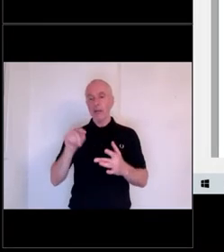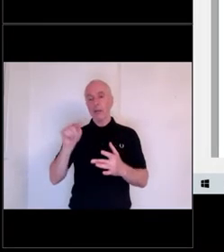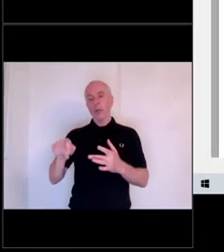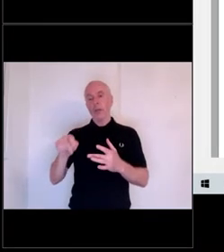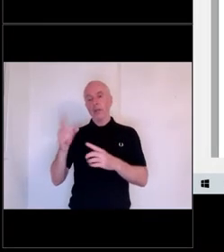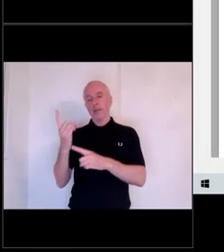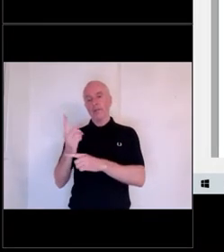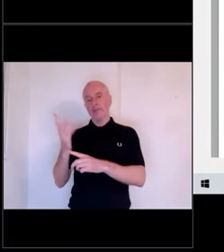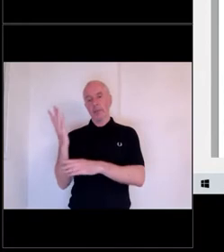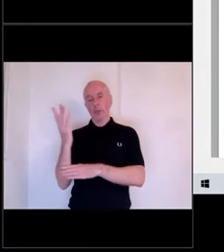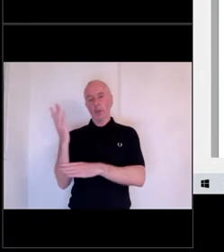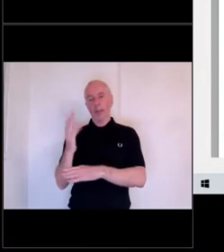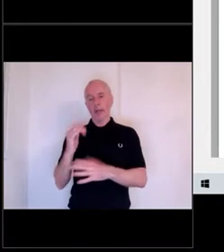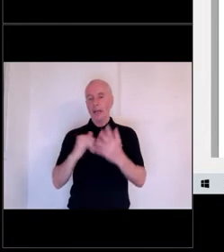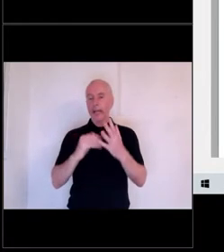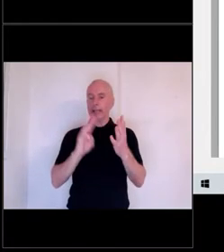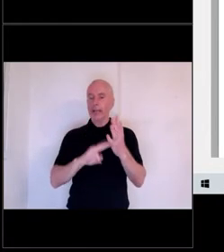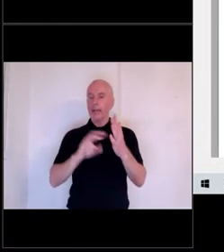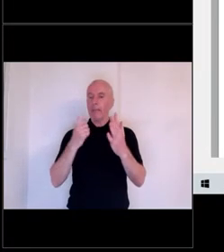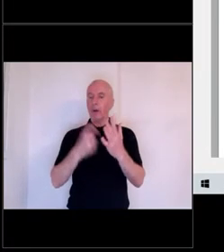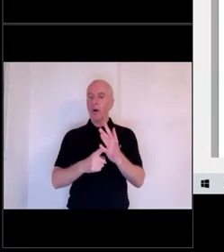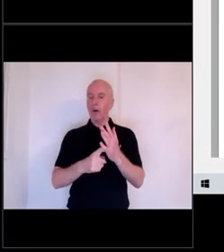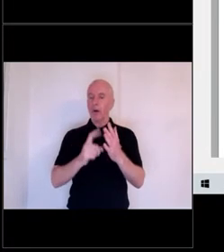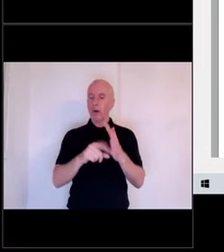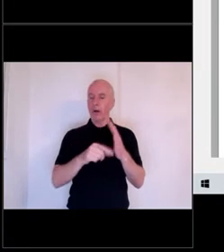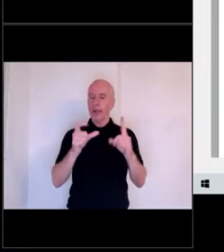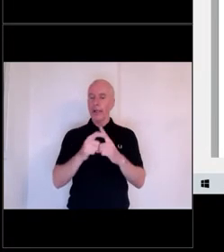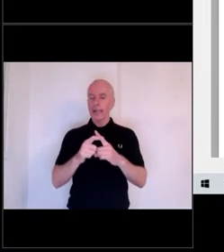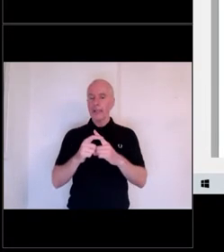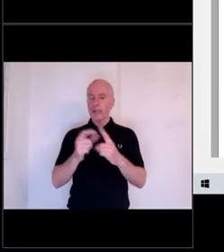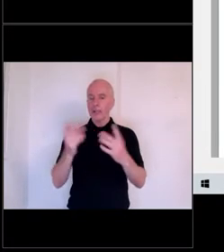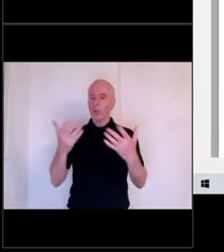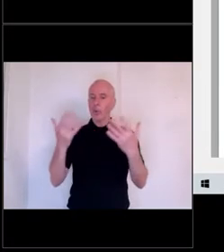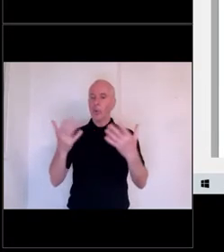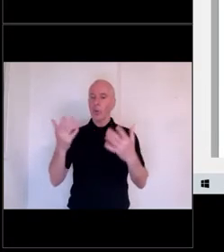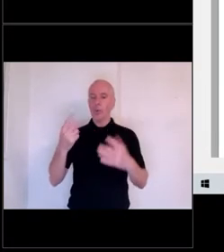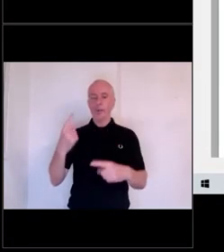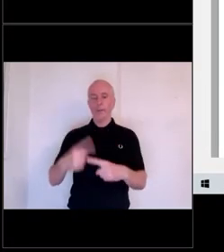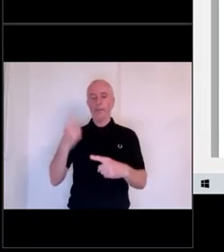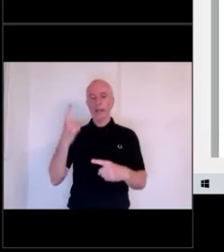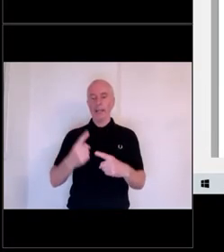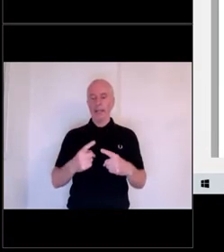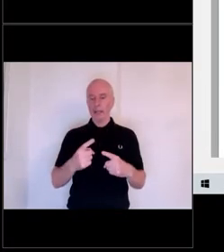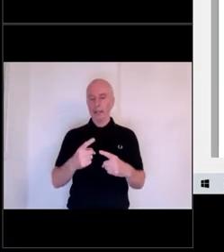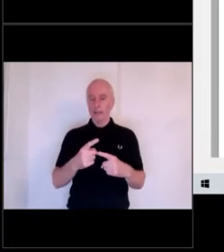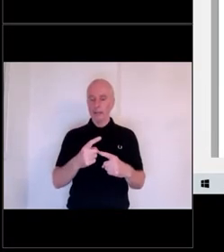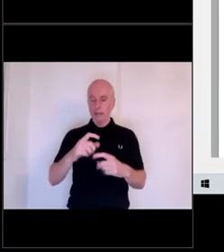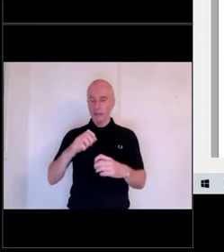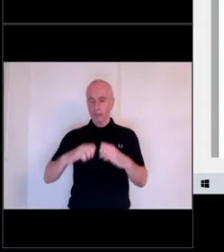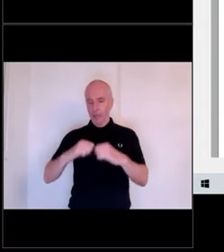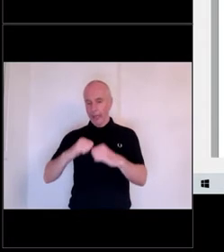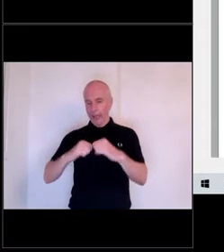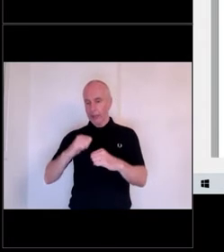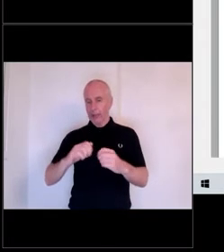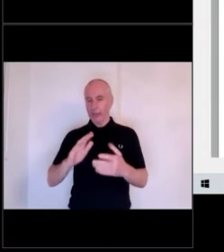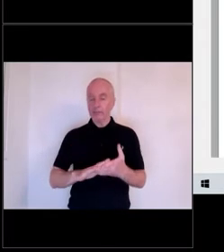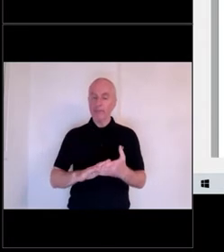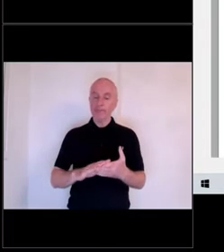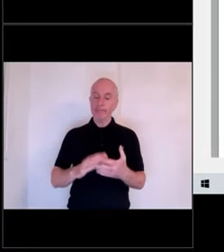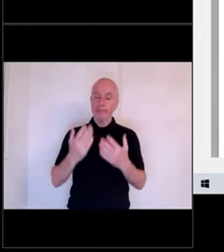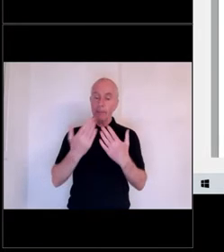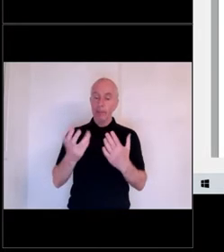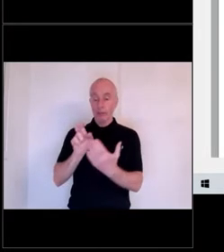lead called fast reactors. So again if you've got colleagues or friends that might be in the field or interested, please do make a note of that now